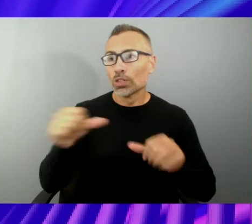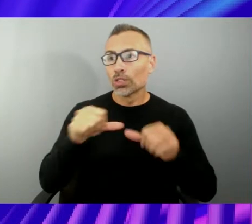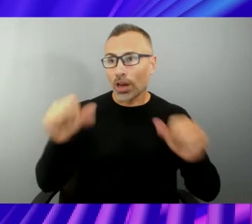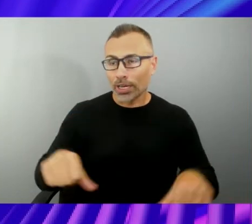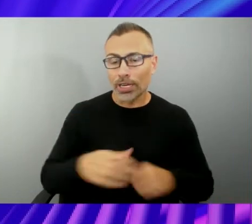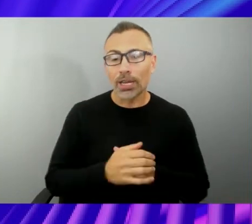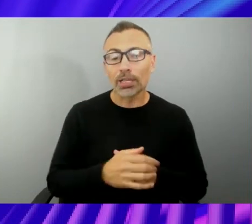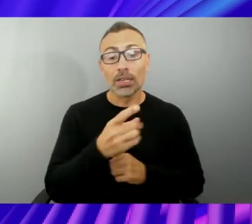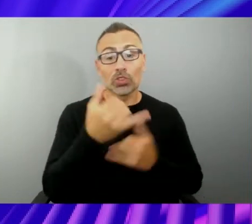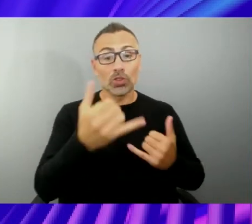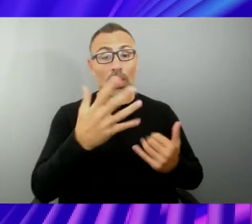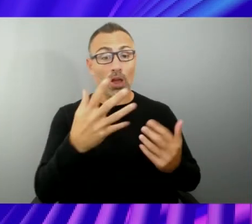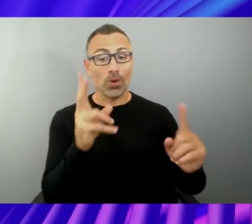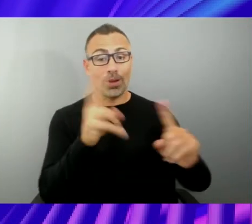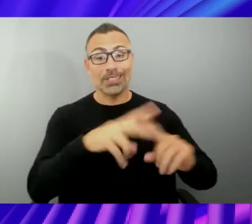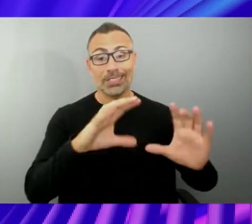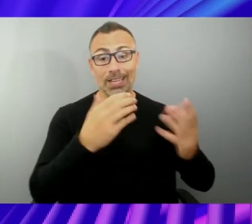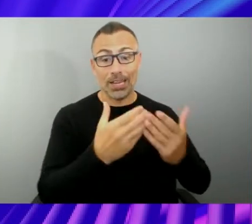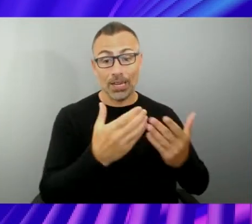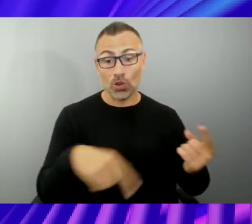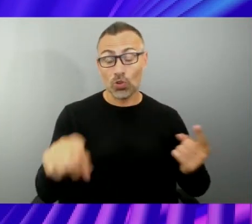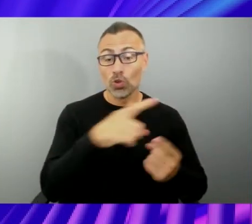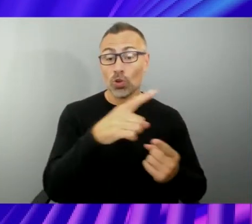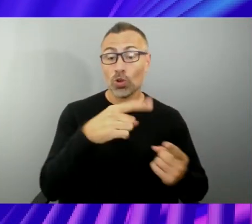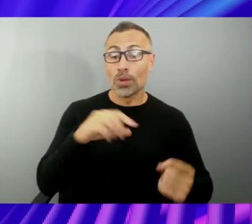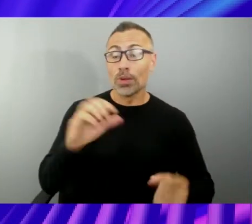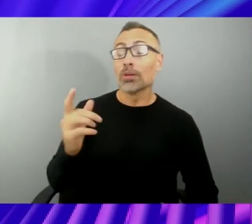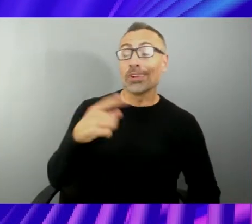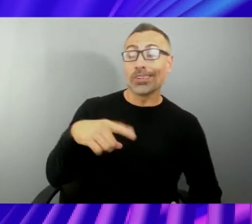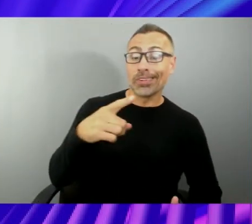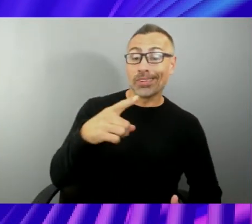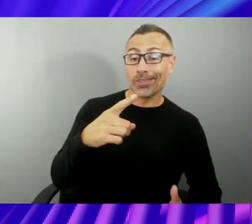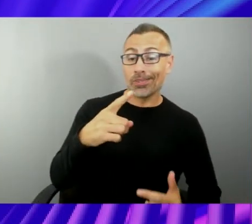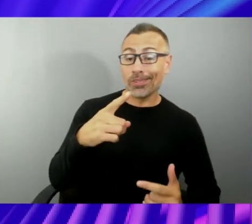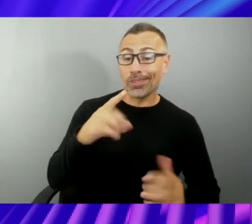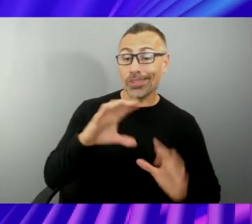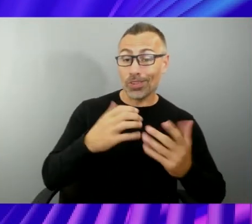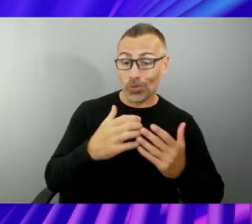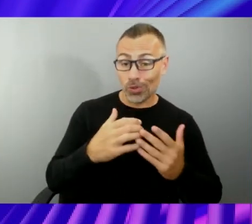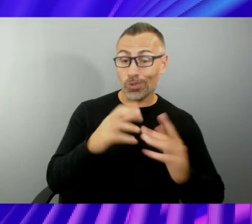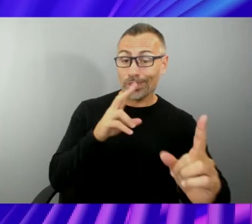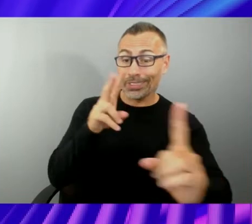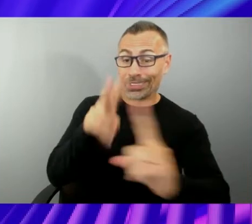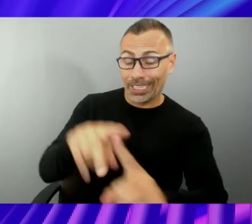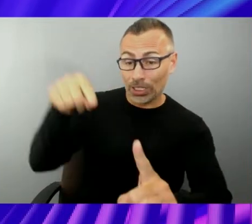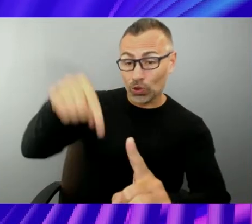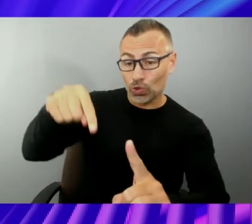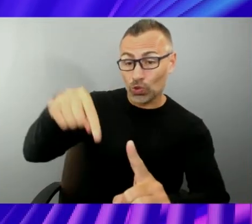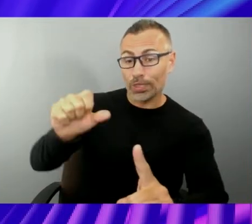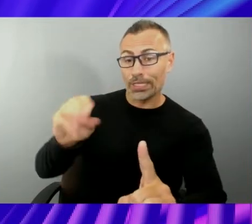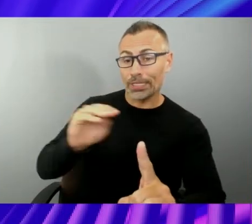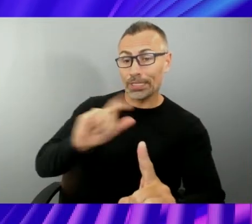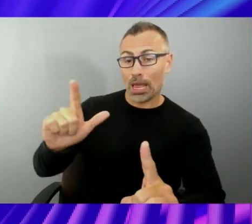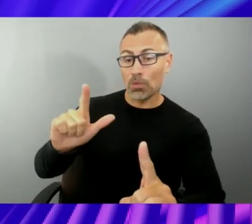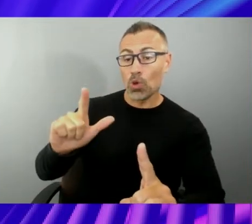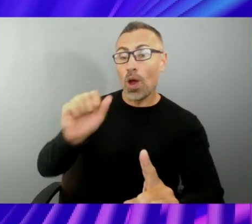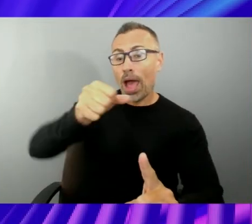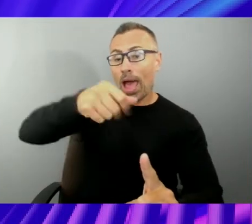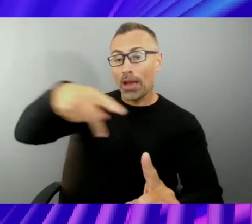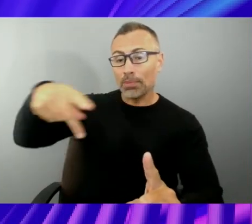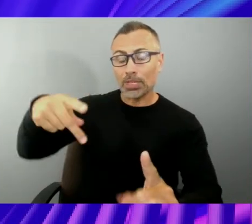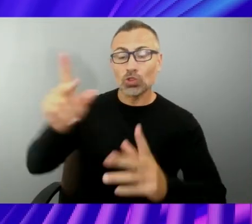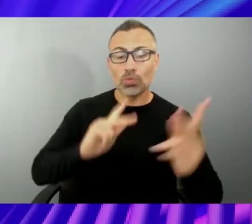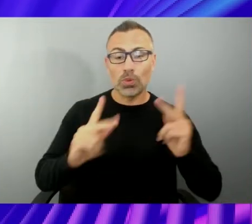OpenSearch demo, the group which we created, we are assigning that group to this SAML application. So that only the people within that group